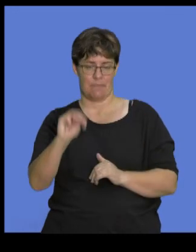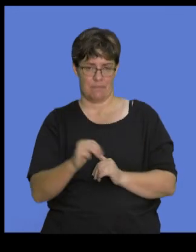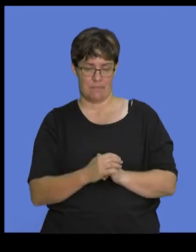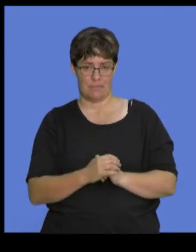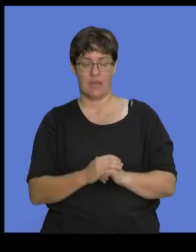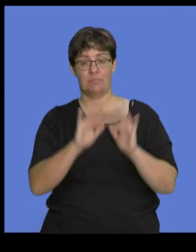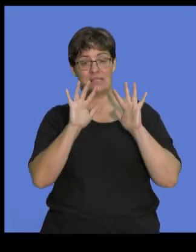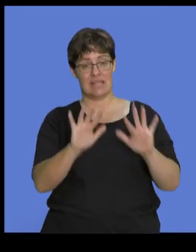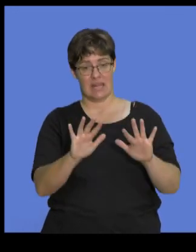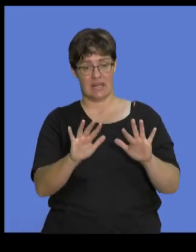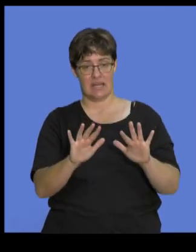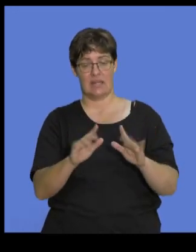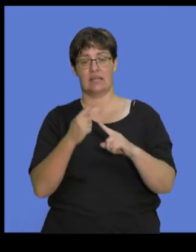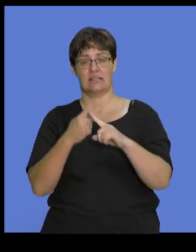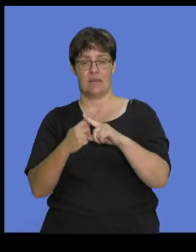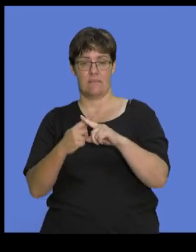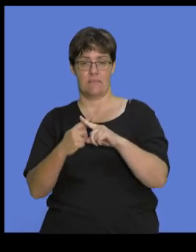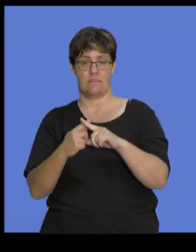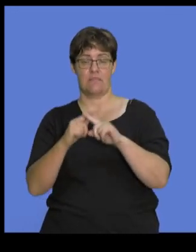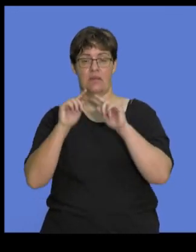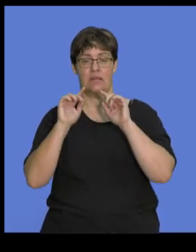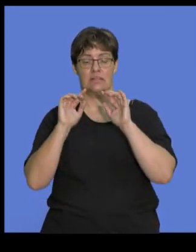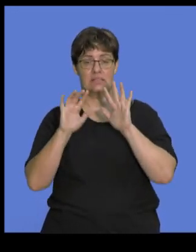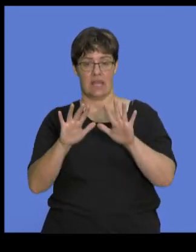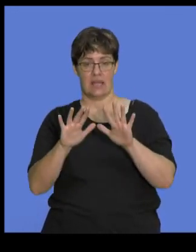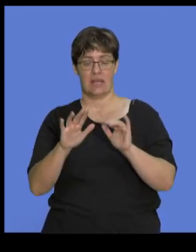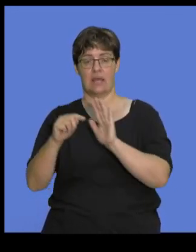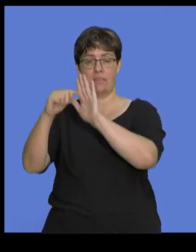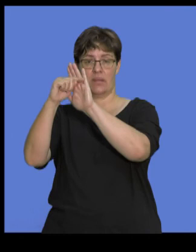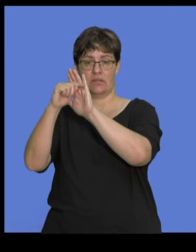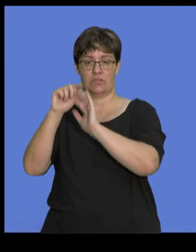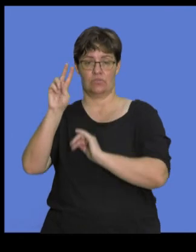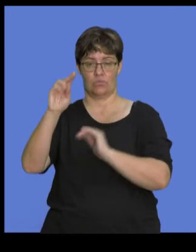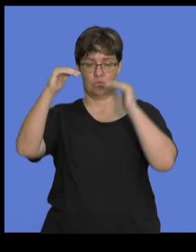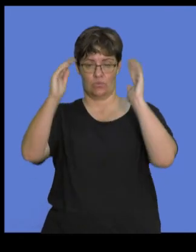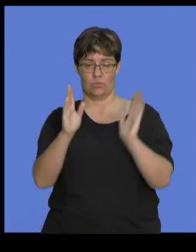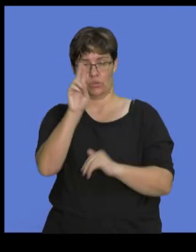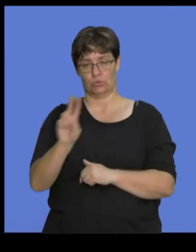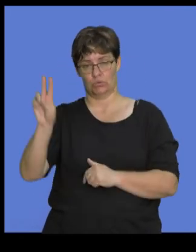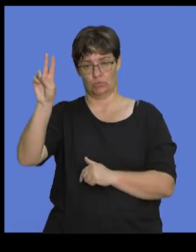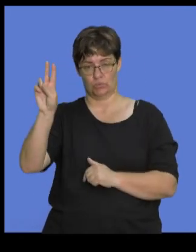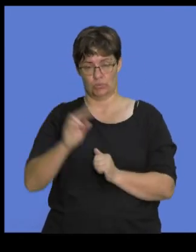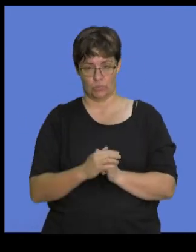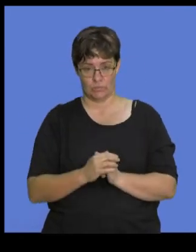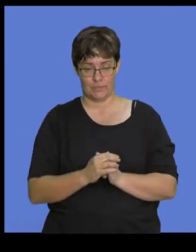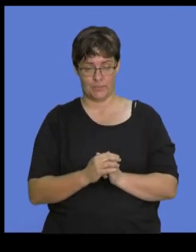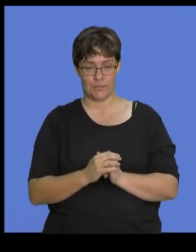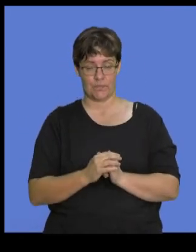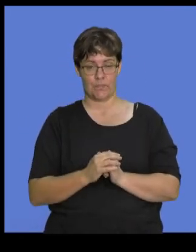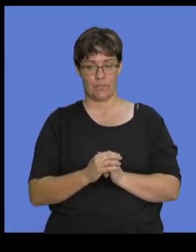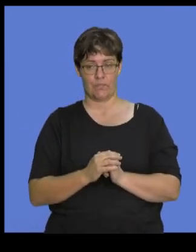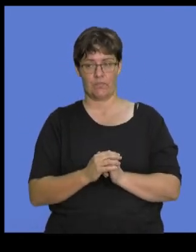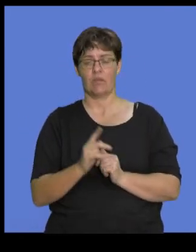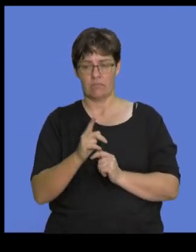10 centimeters. So it's going to be 10 multiplied by 10 exponent negative 2. We square